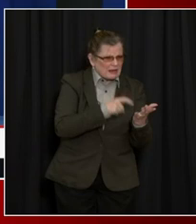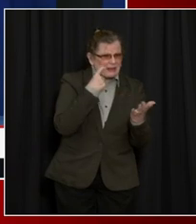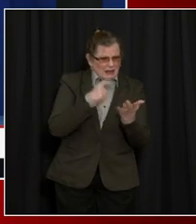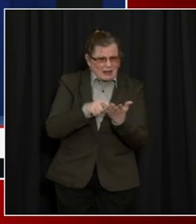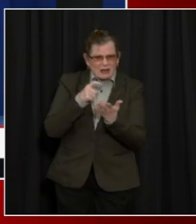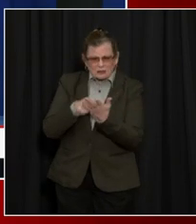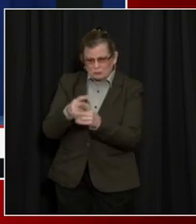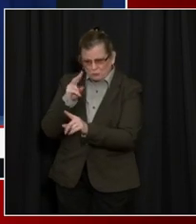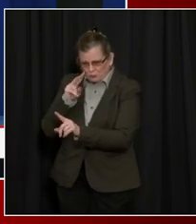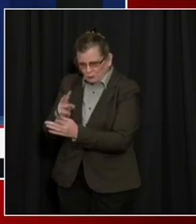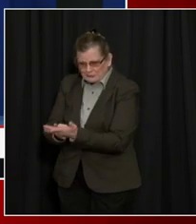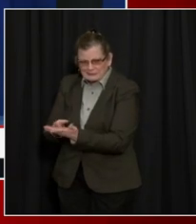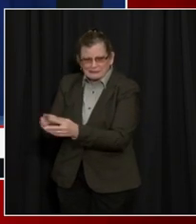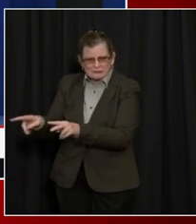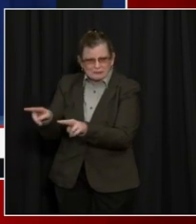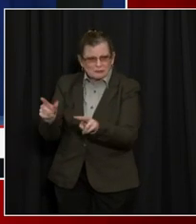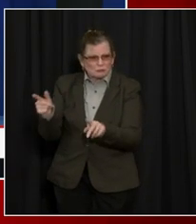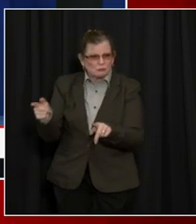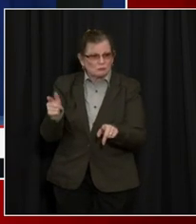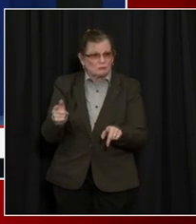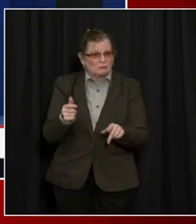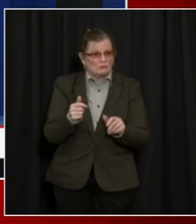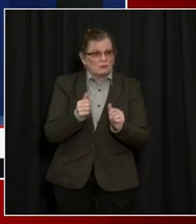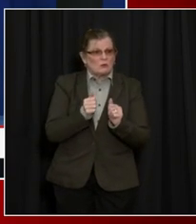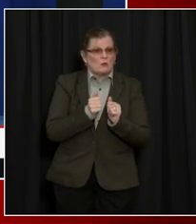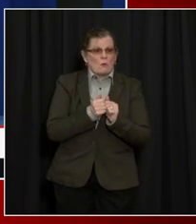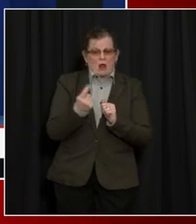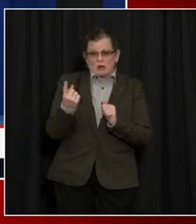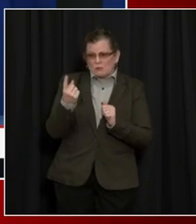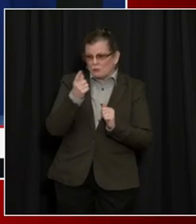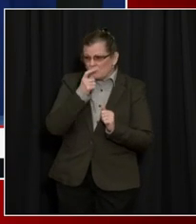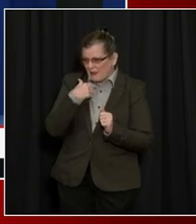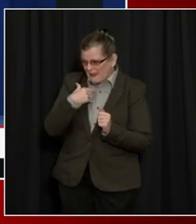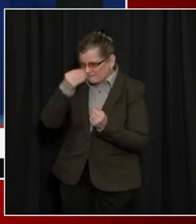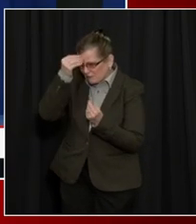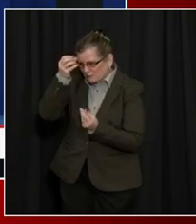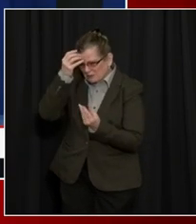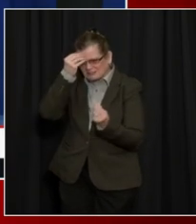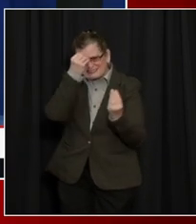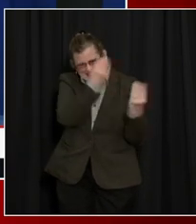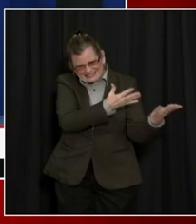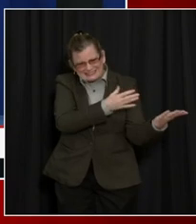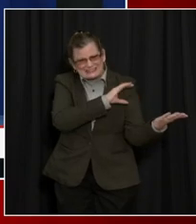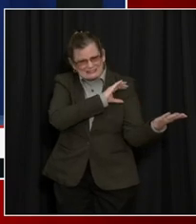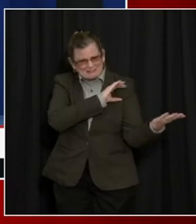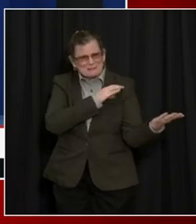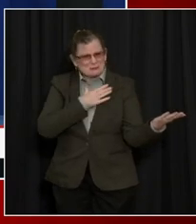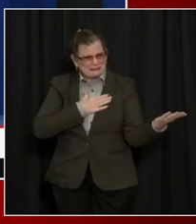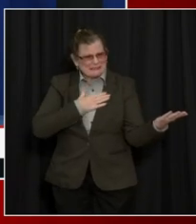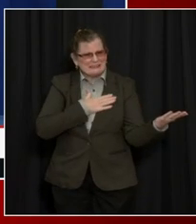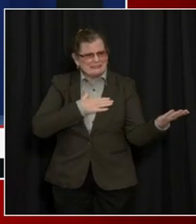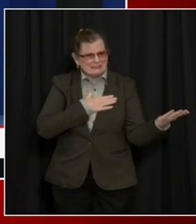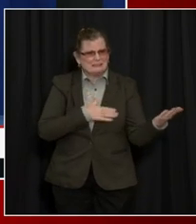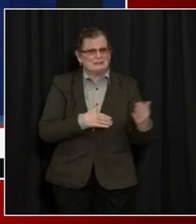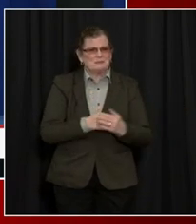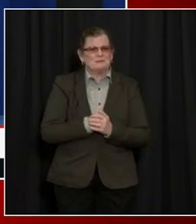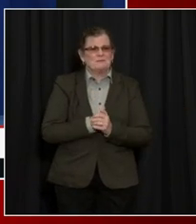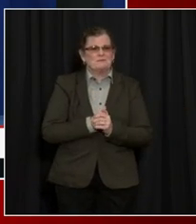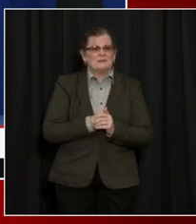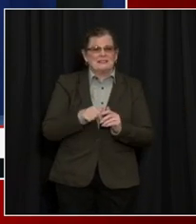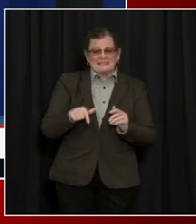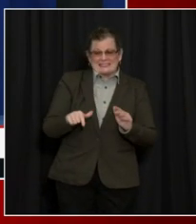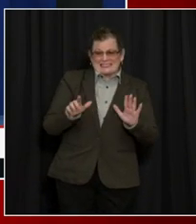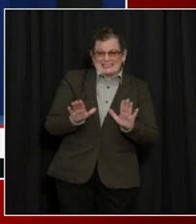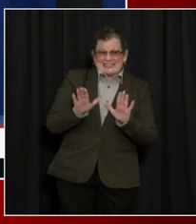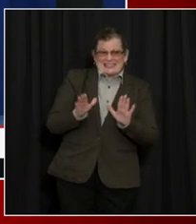that has information, we'd ask them to step forward. On Sunday, May 24th, a little bit before